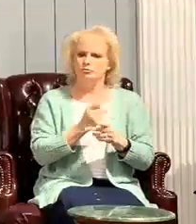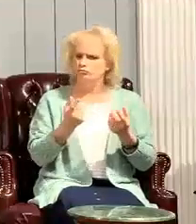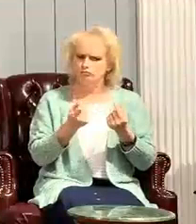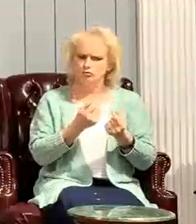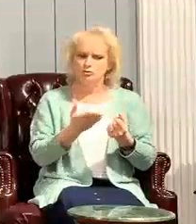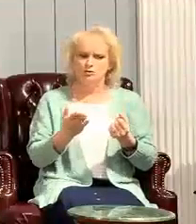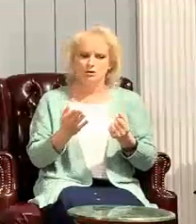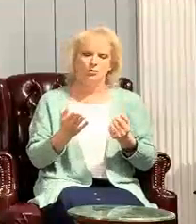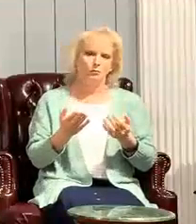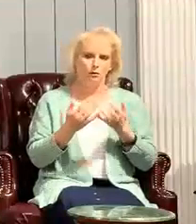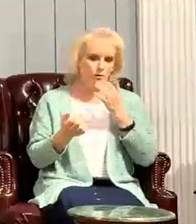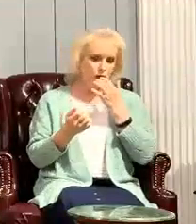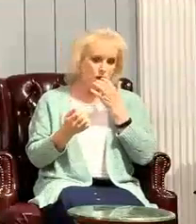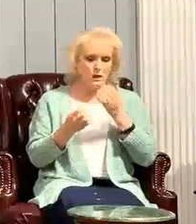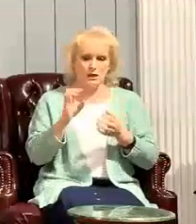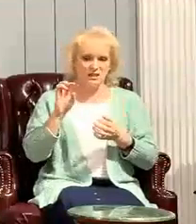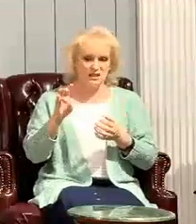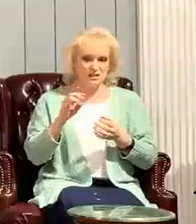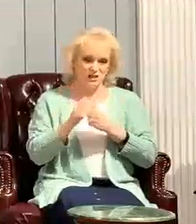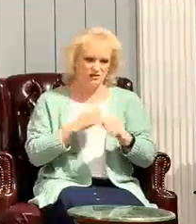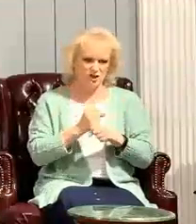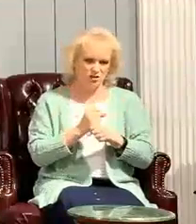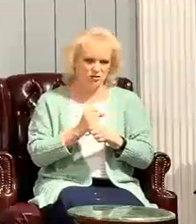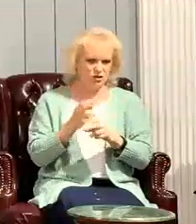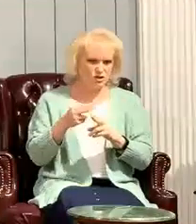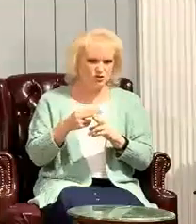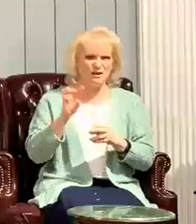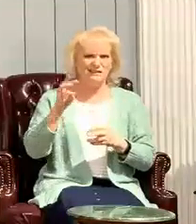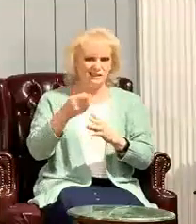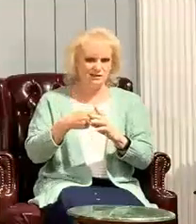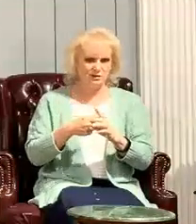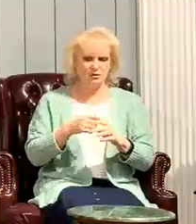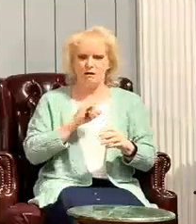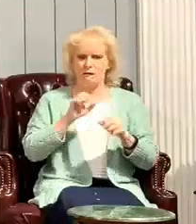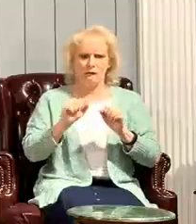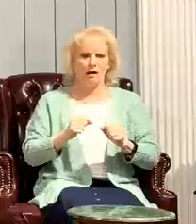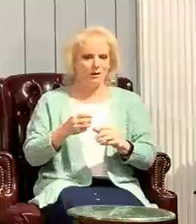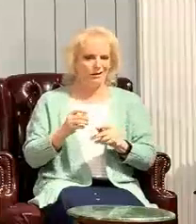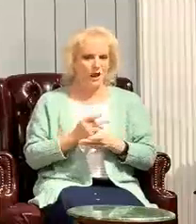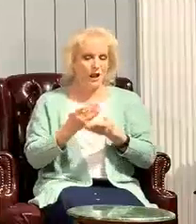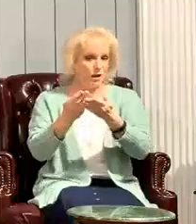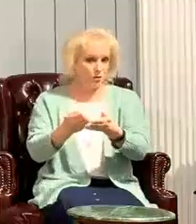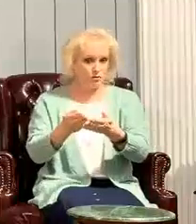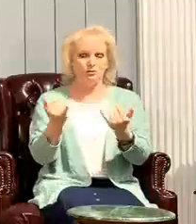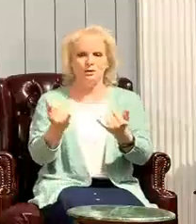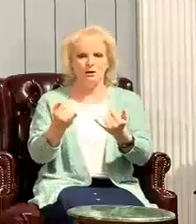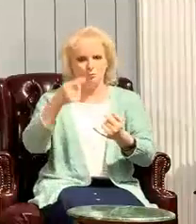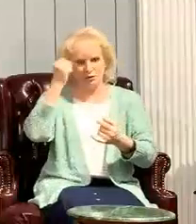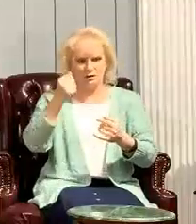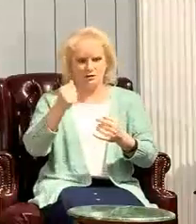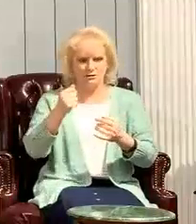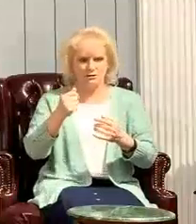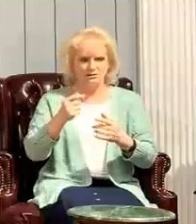thing where you say, well, 7 years, it's only 6 months away, so I can't loan to you now because, then I'll have to forgive the debt